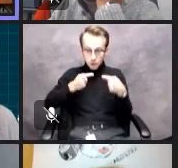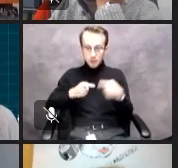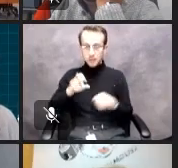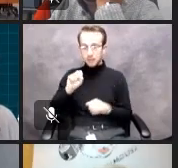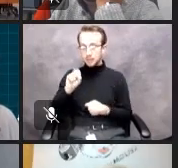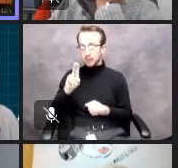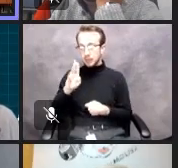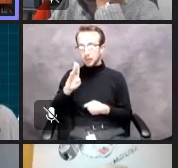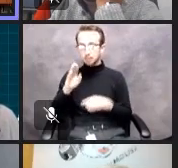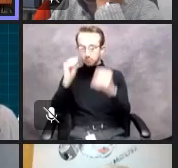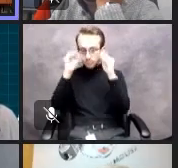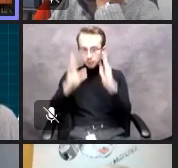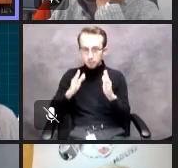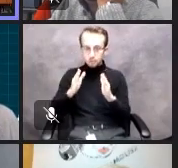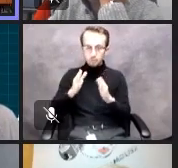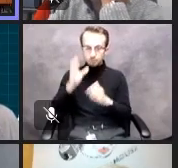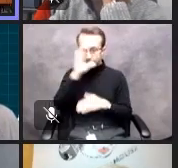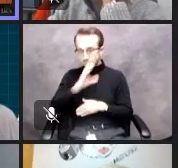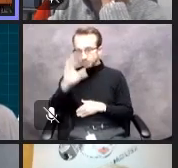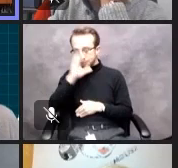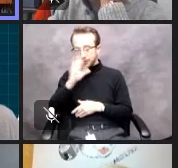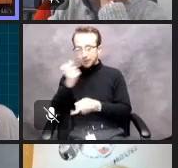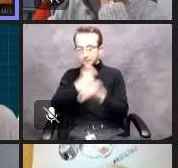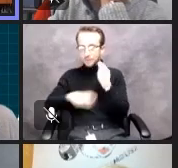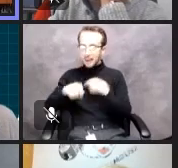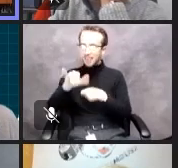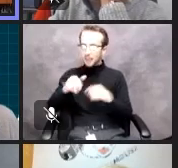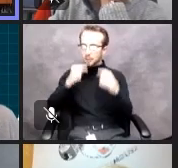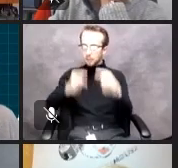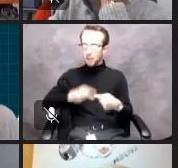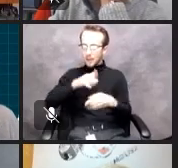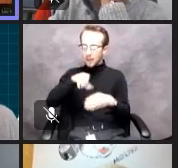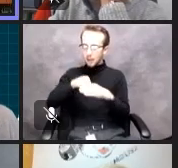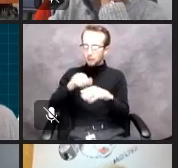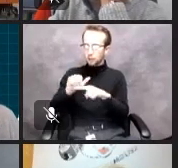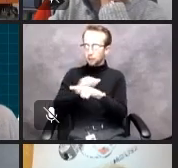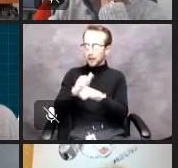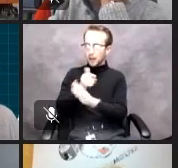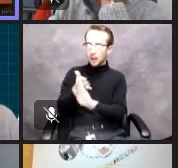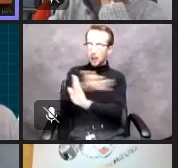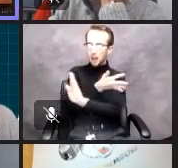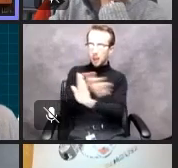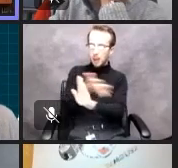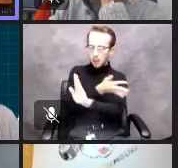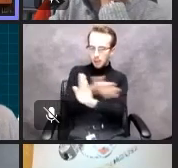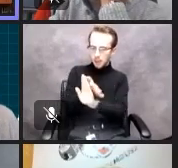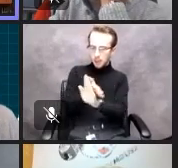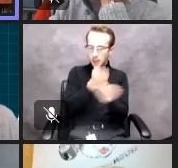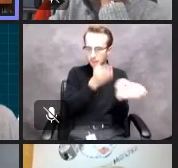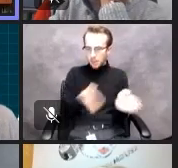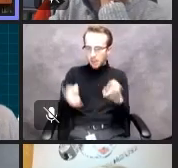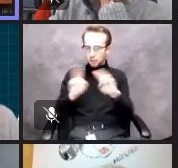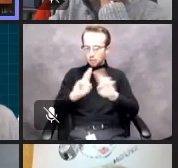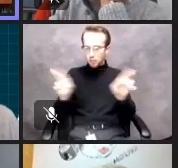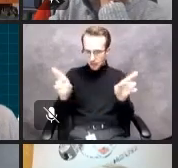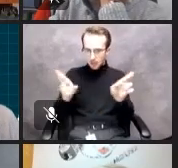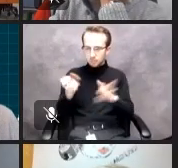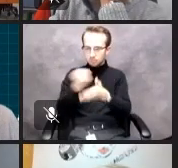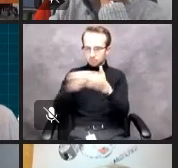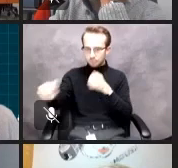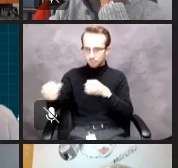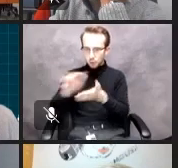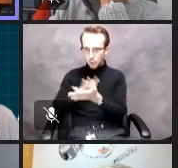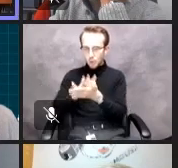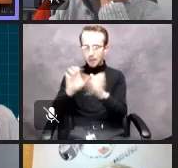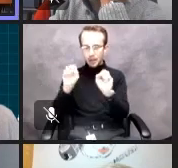and part of that struggle is getting them trained ahead of time so that they're ready to go. So the district could decide that they're going to provide an